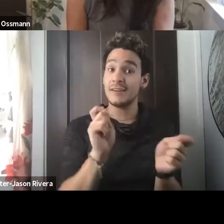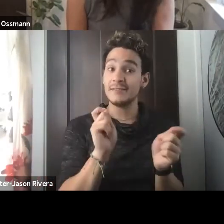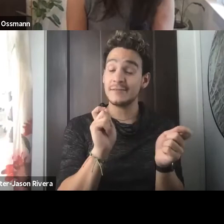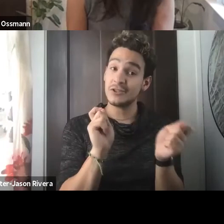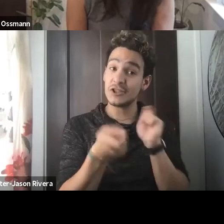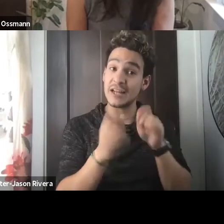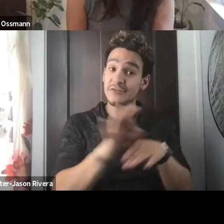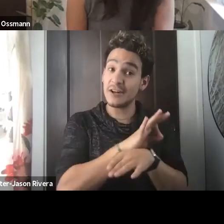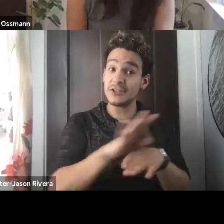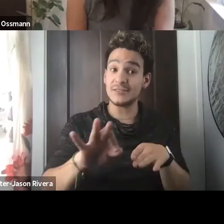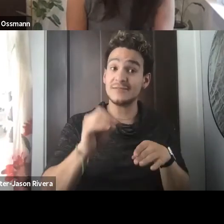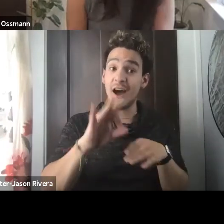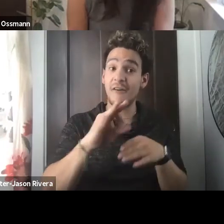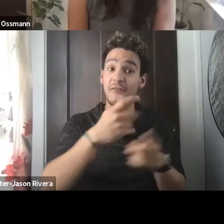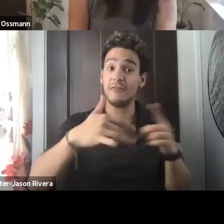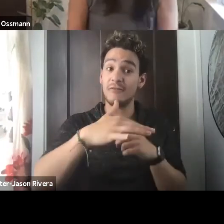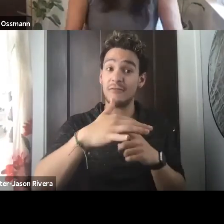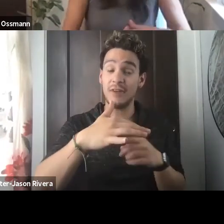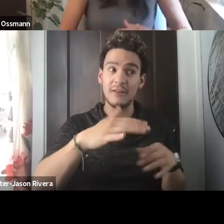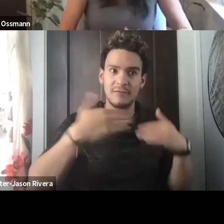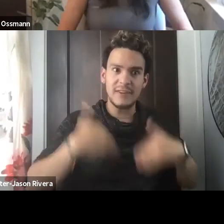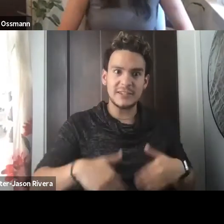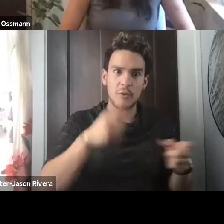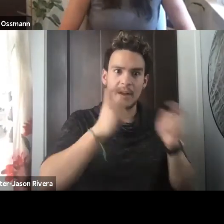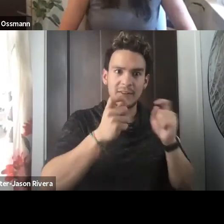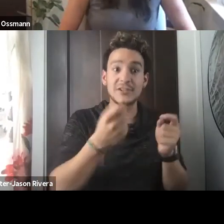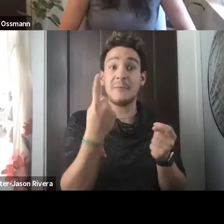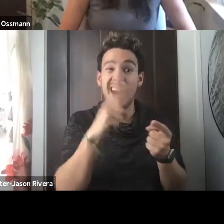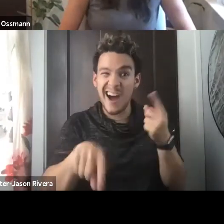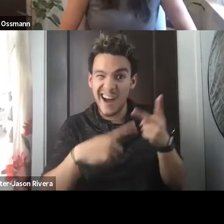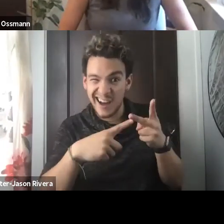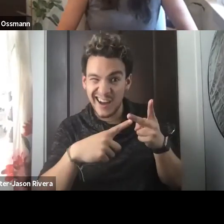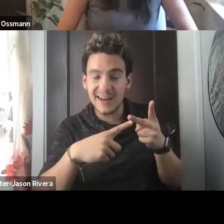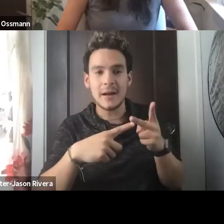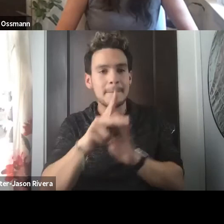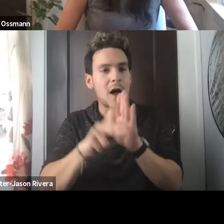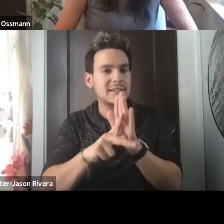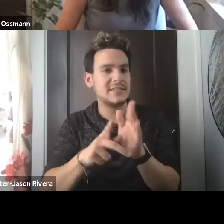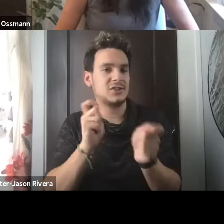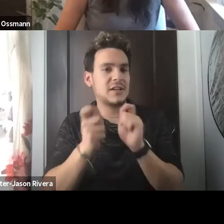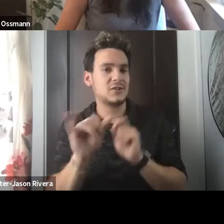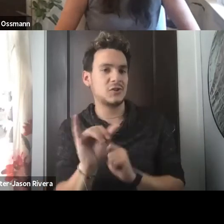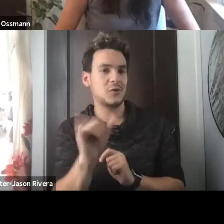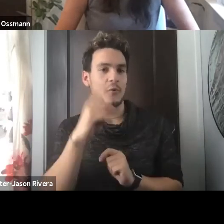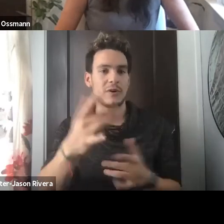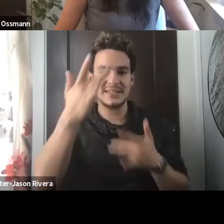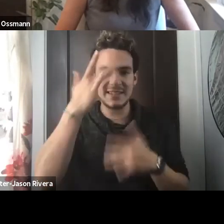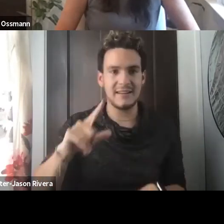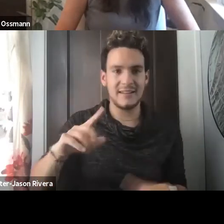the functional or physical modifications, but also policy modifications for sick